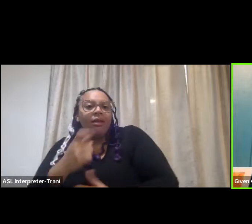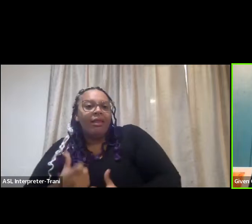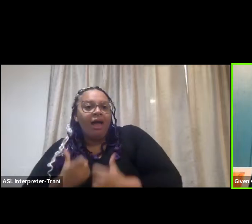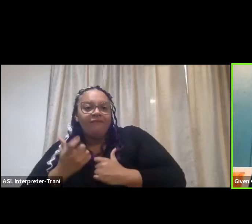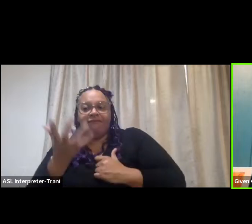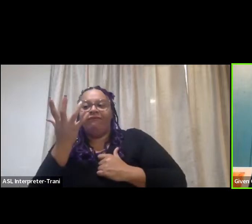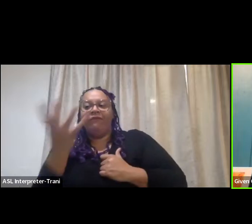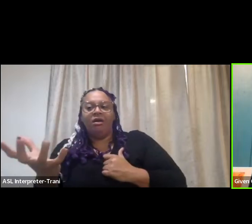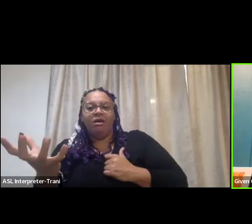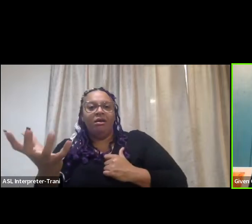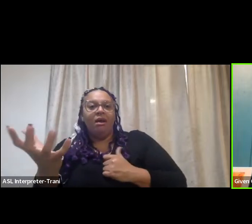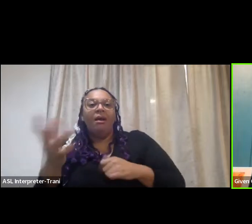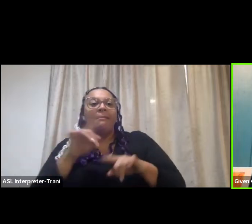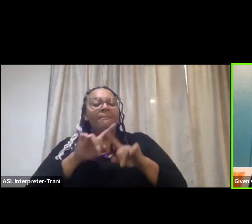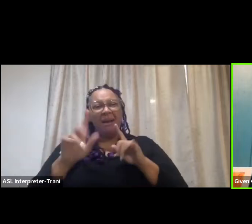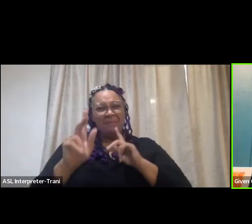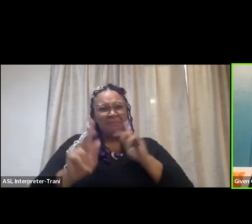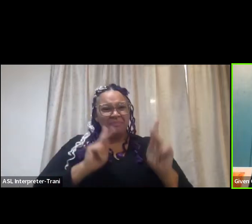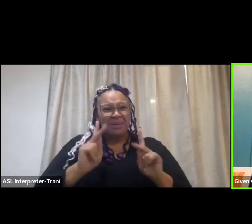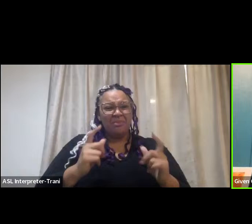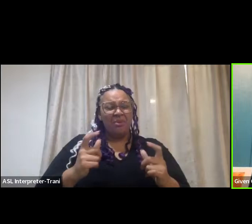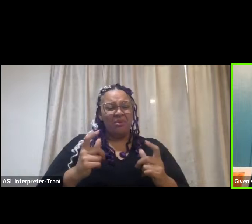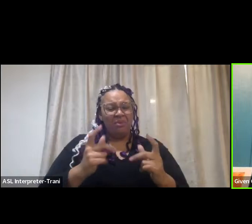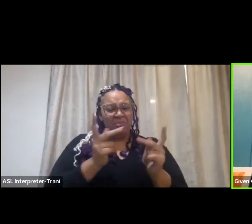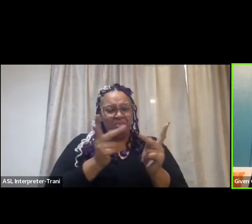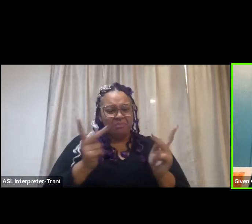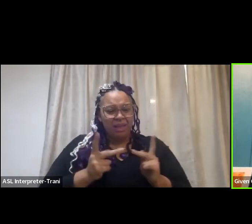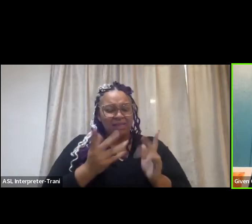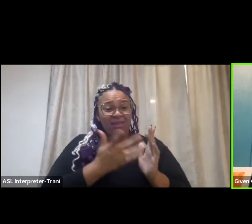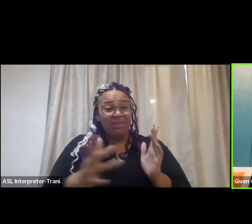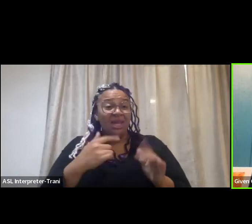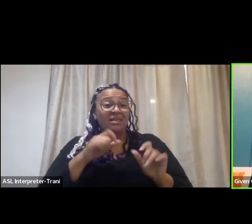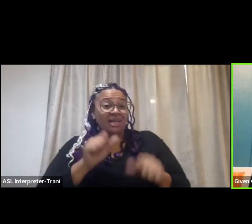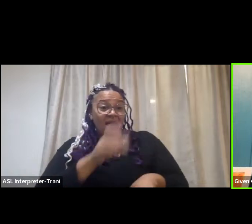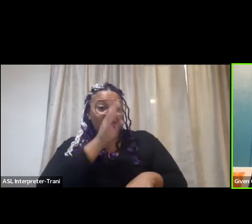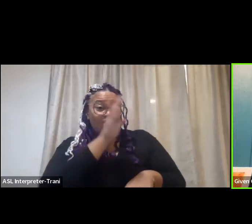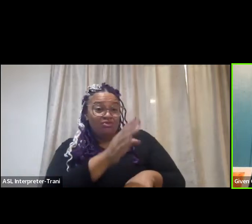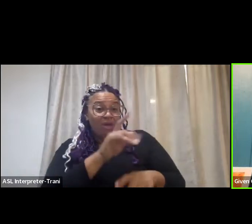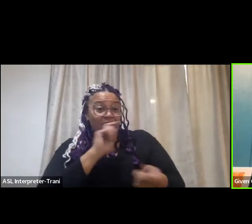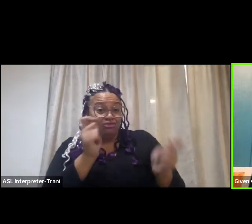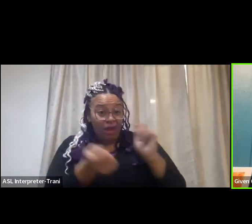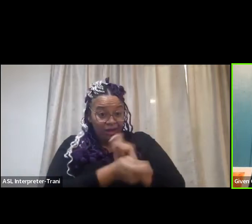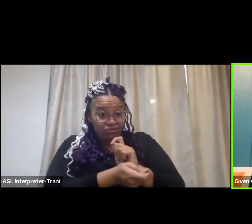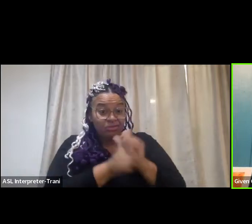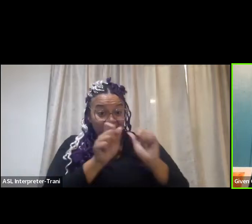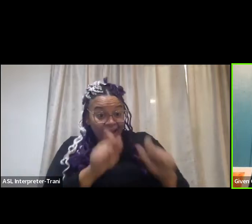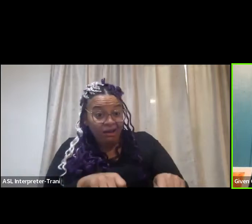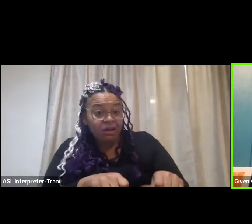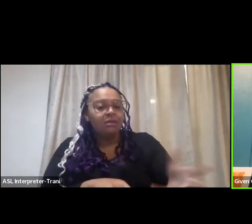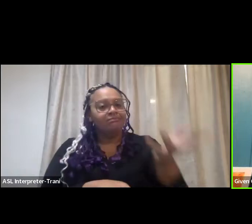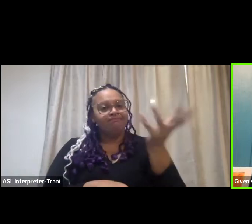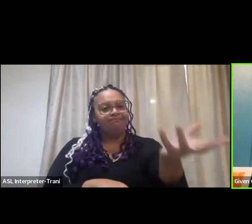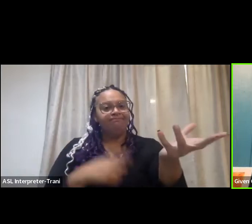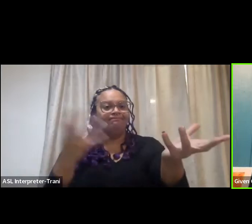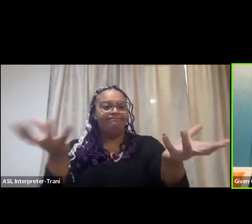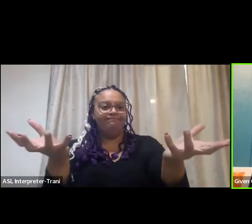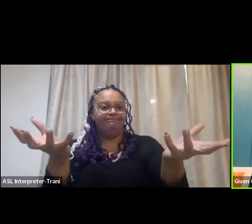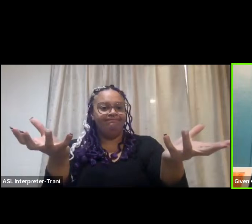and things where we can create direct change in the other. Okay? Okay.